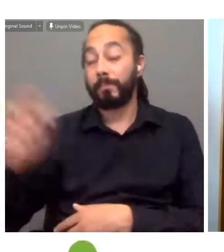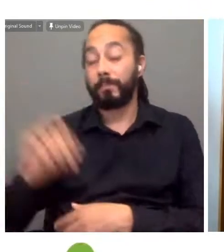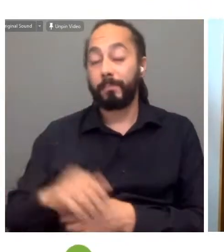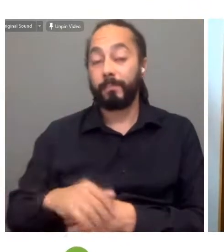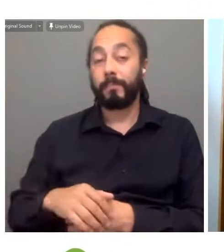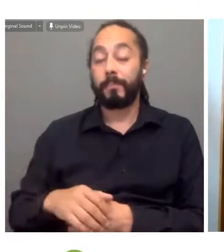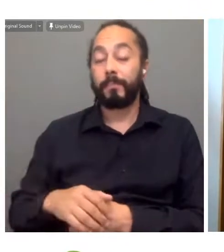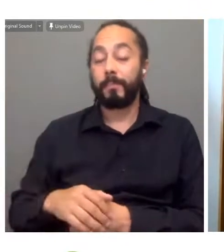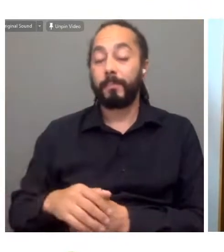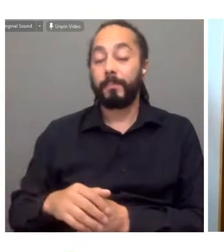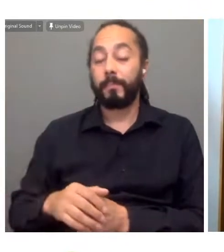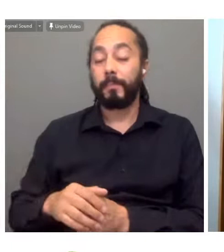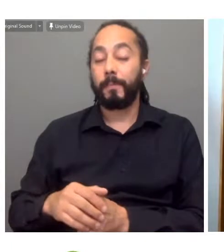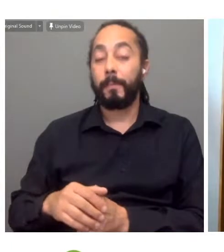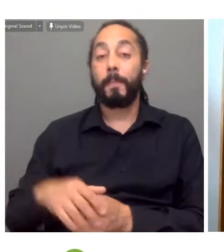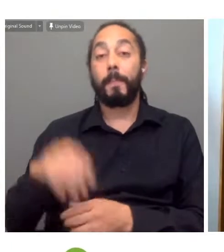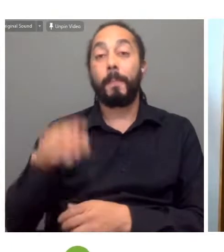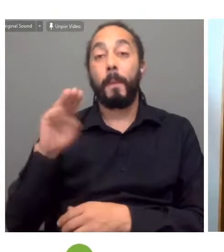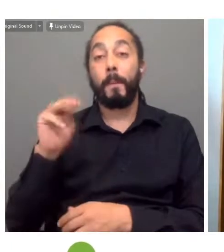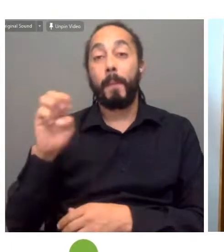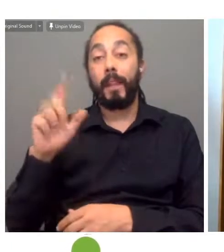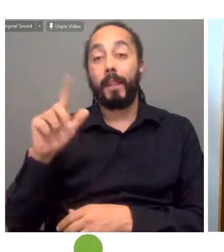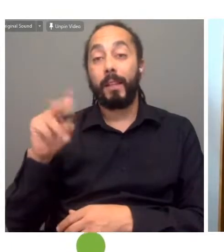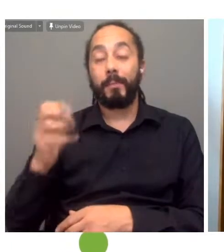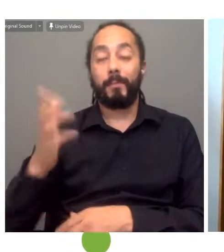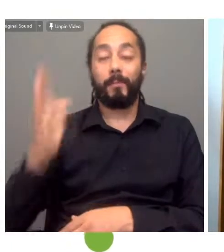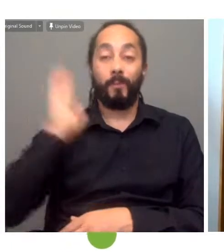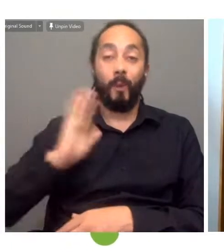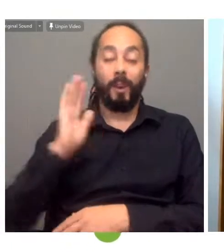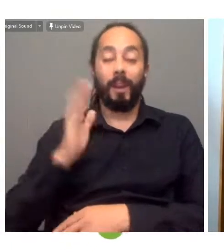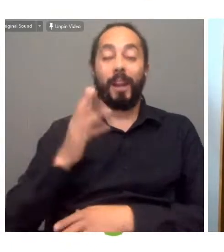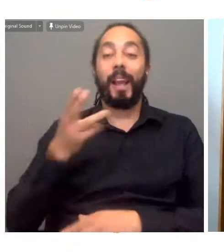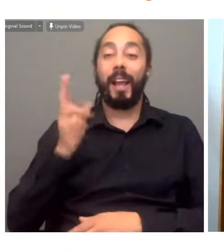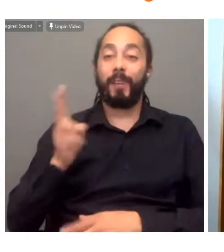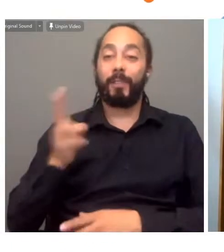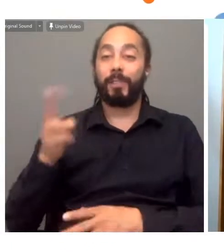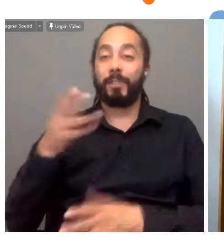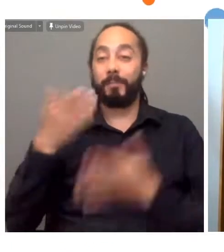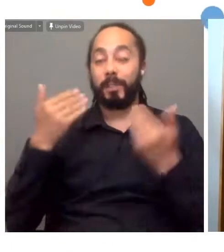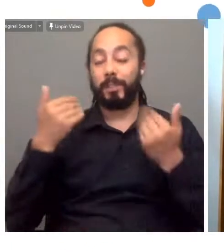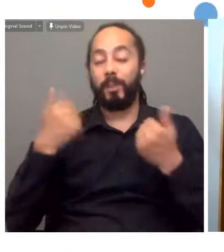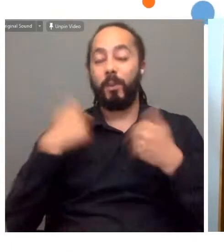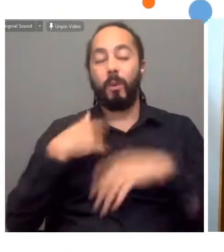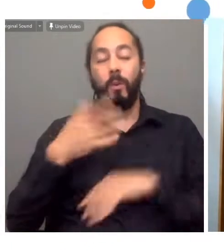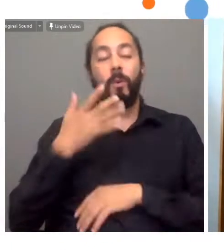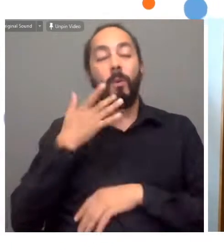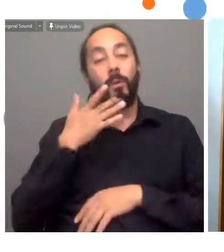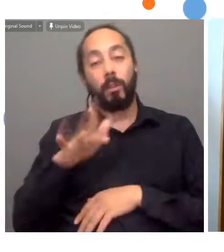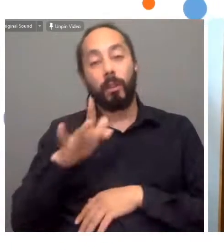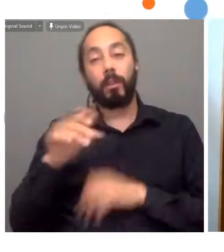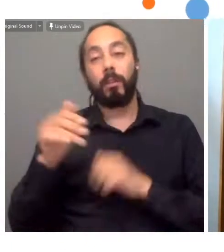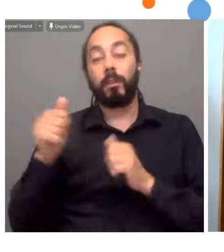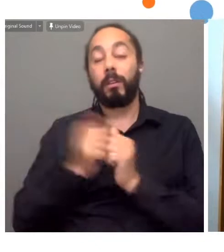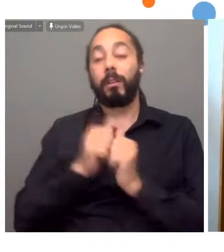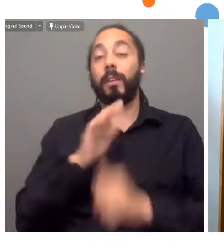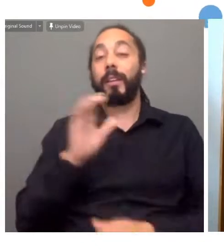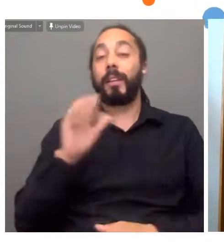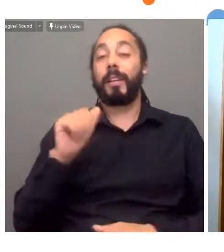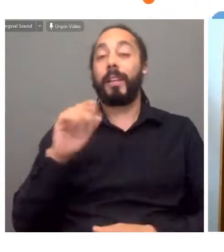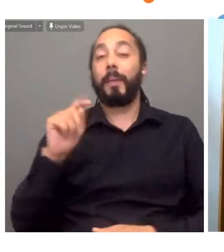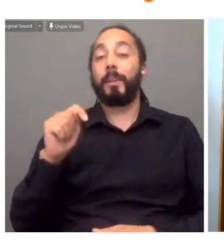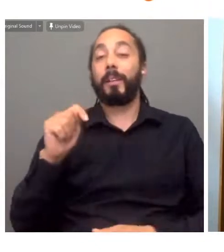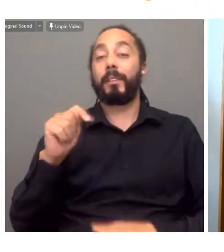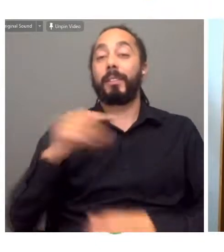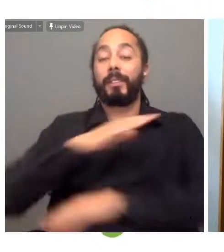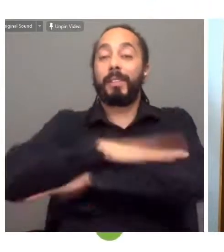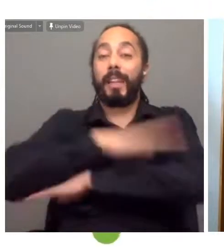being the previous heritage minister, certainly one of the biggest ally I have around the cabinet table. I have many, but Mel is